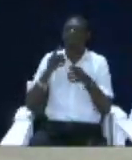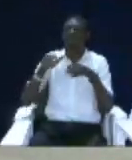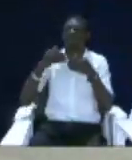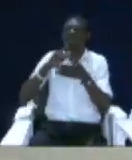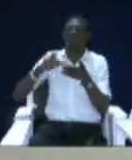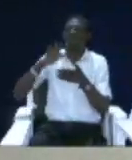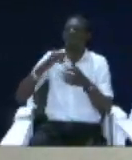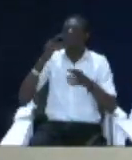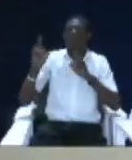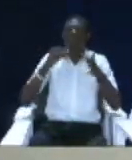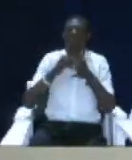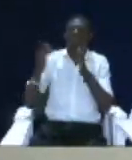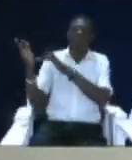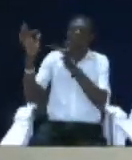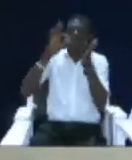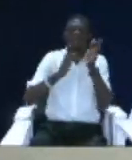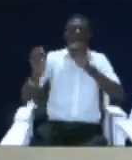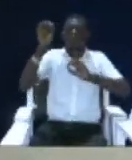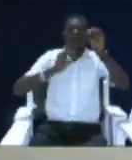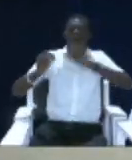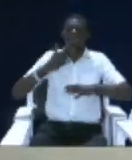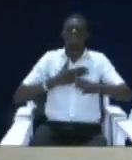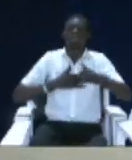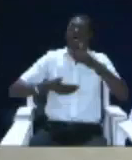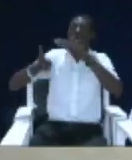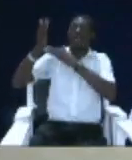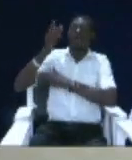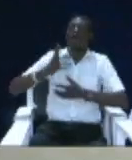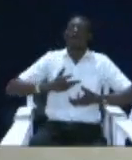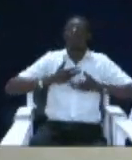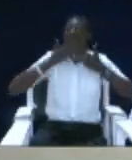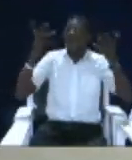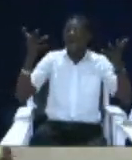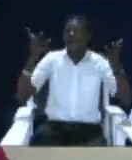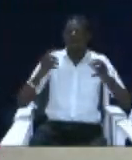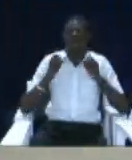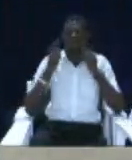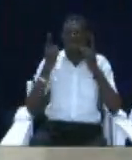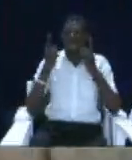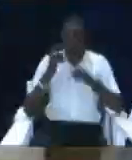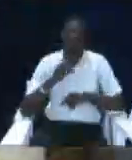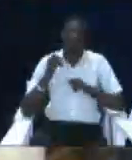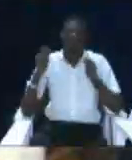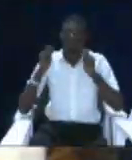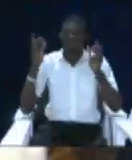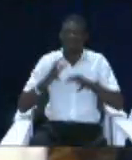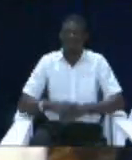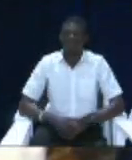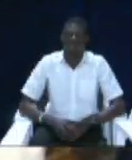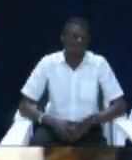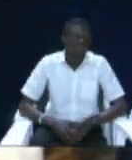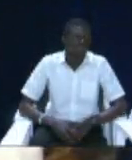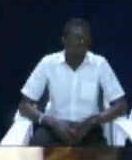glory. Who did it? Jesus. Oh my God. Wow. Thank you.